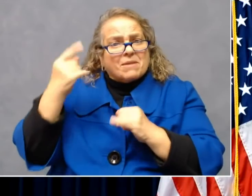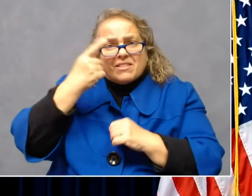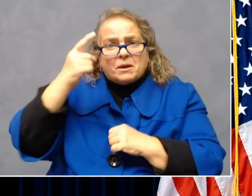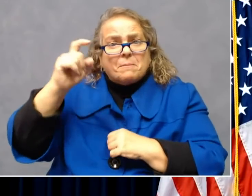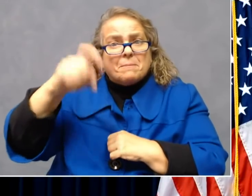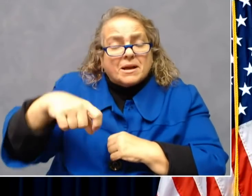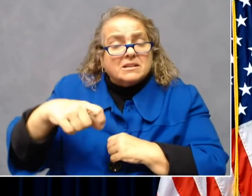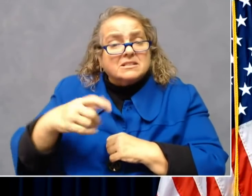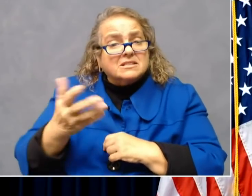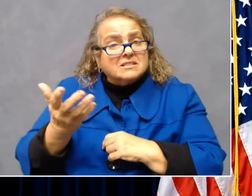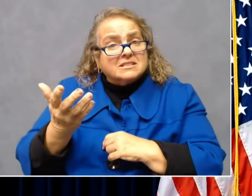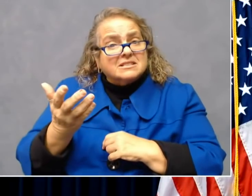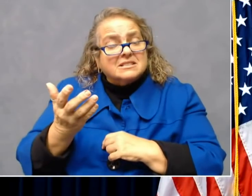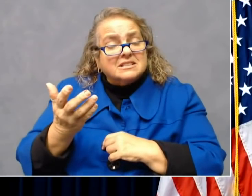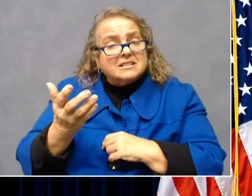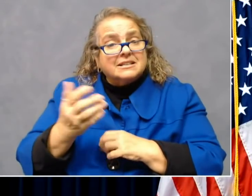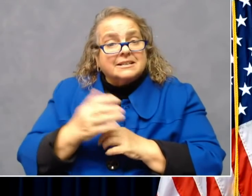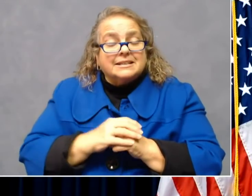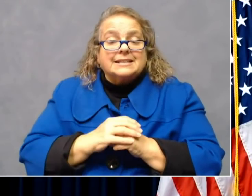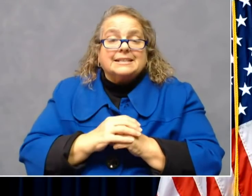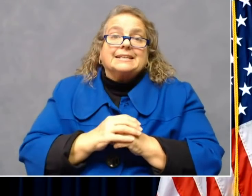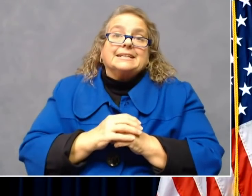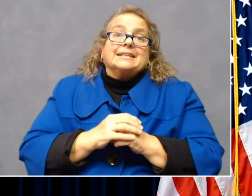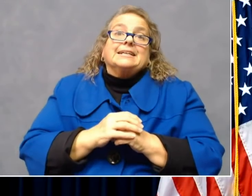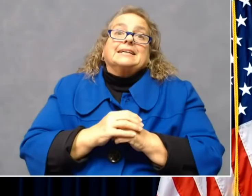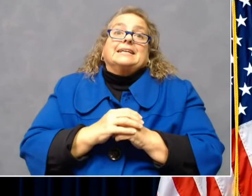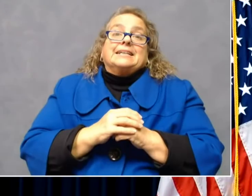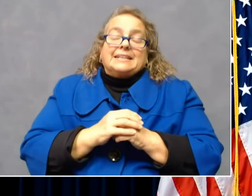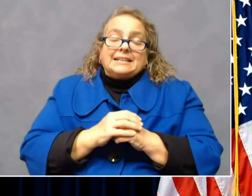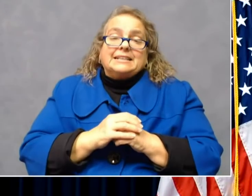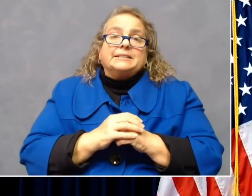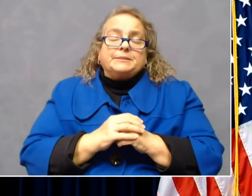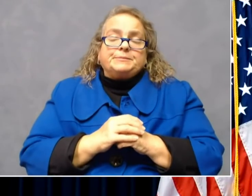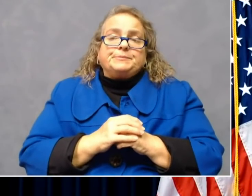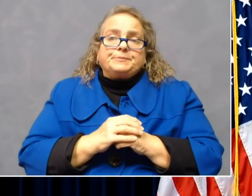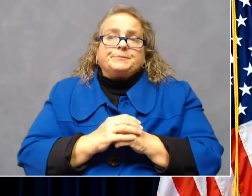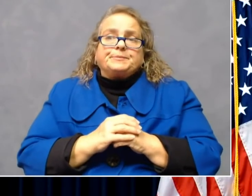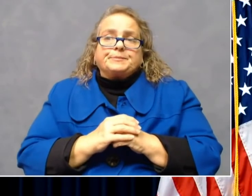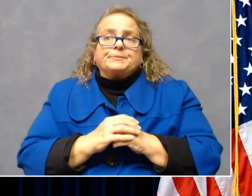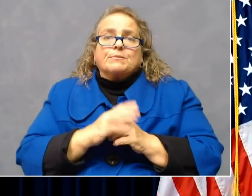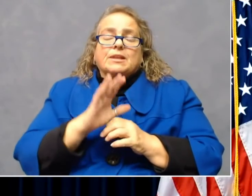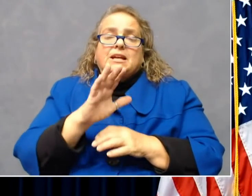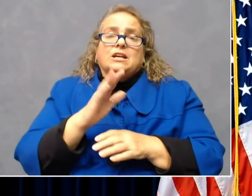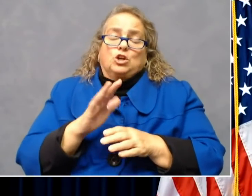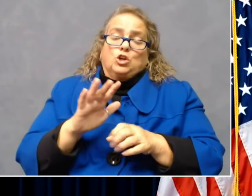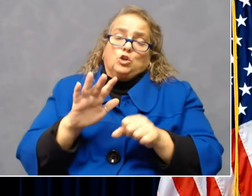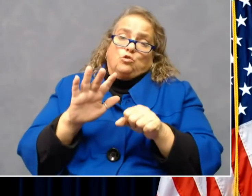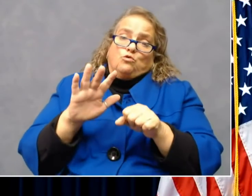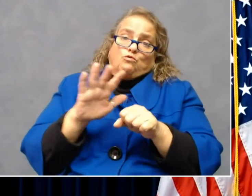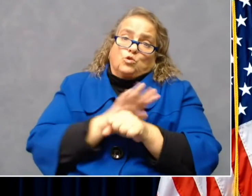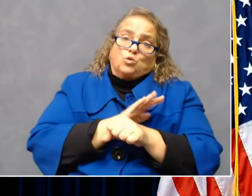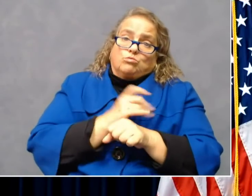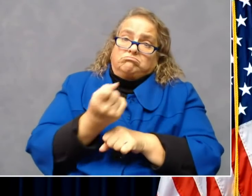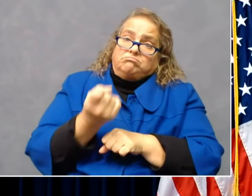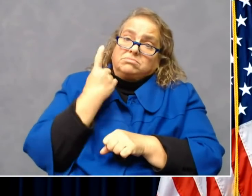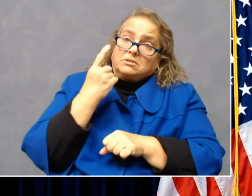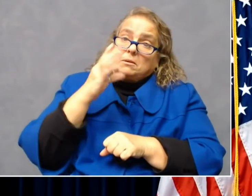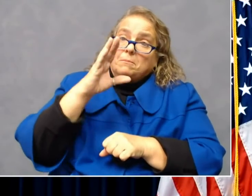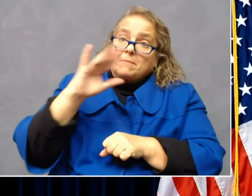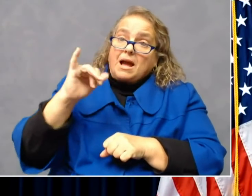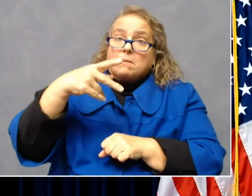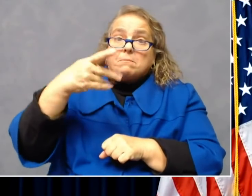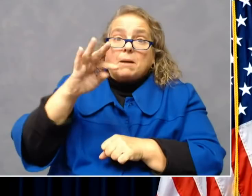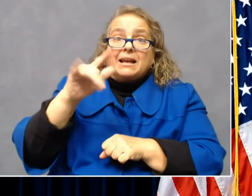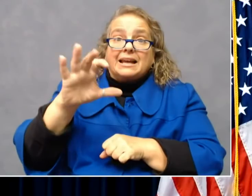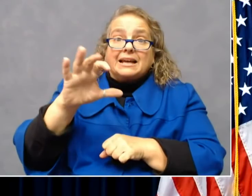So getting full buy-in from the public is a challenge, and it's one of the reasons that we are where we are. But I